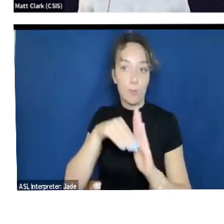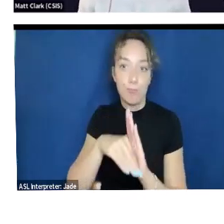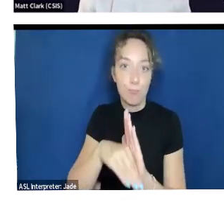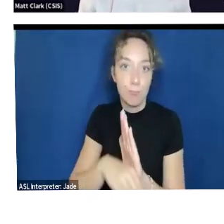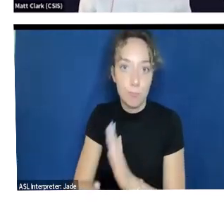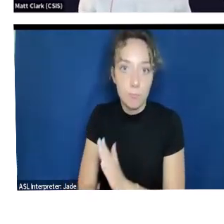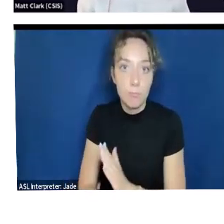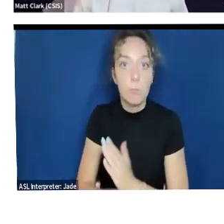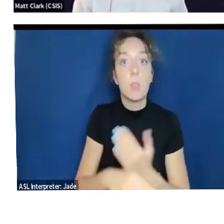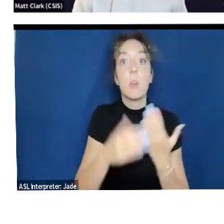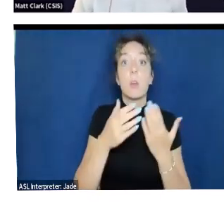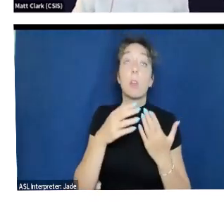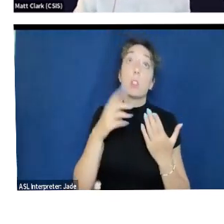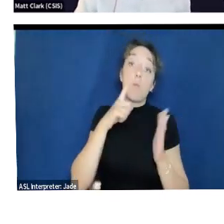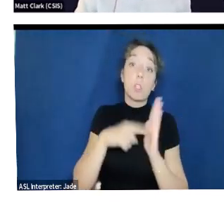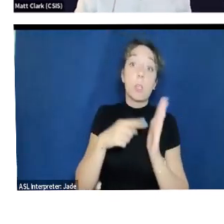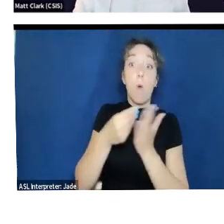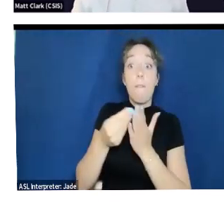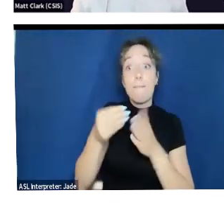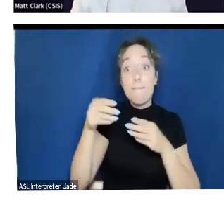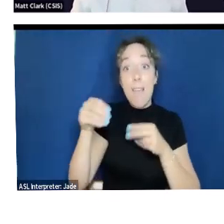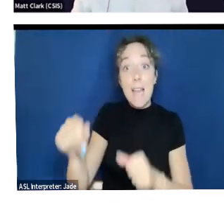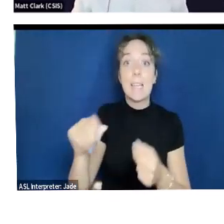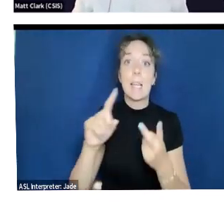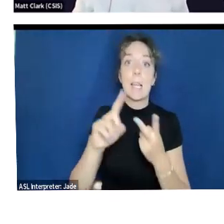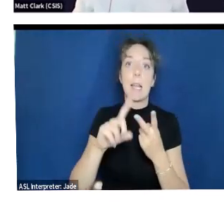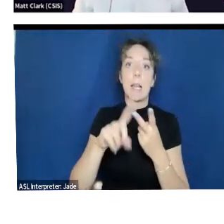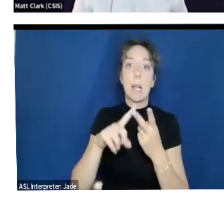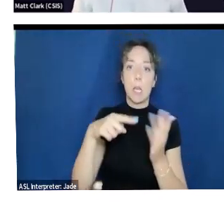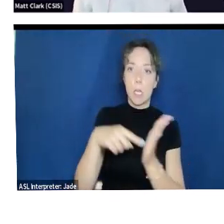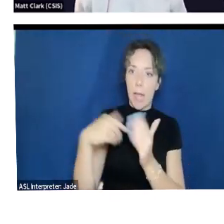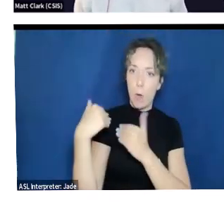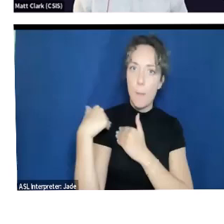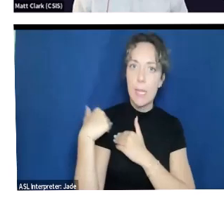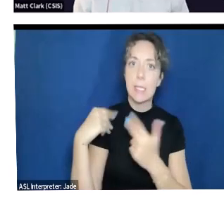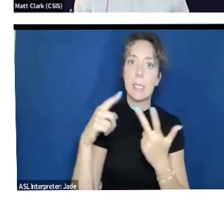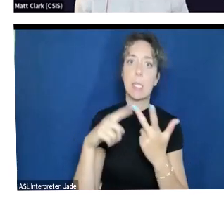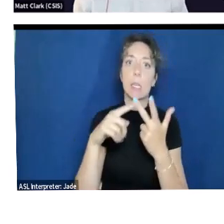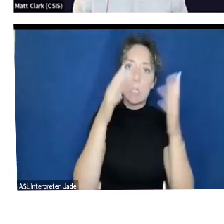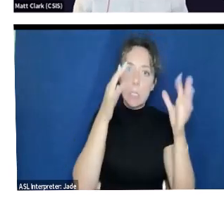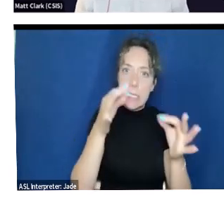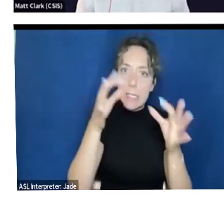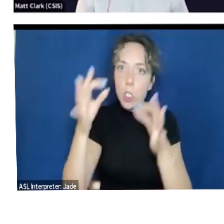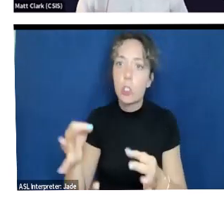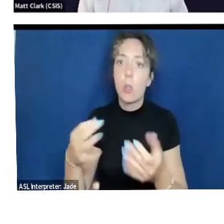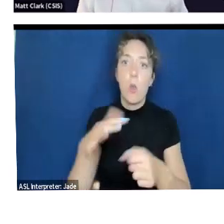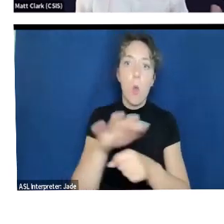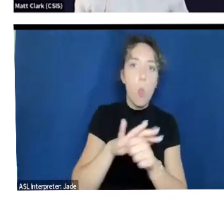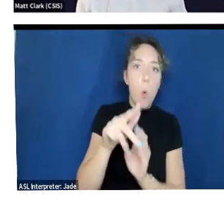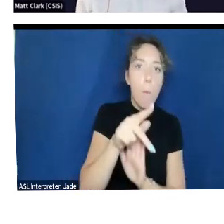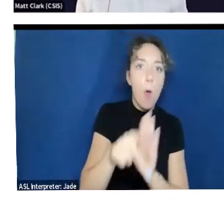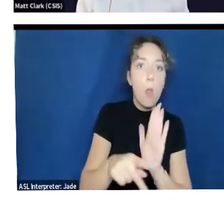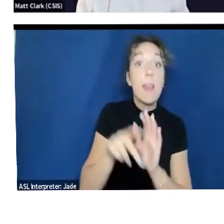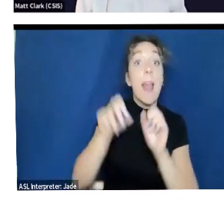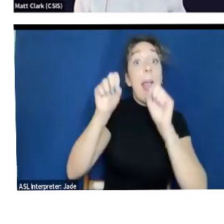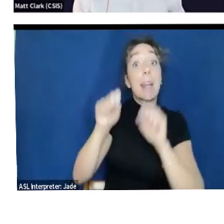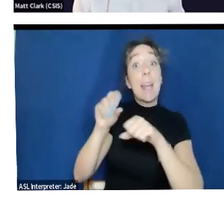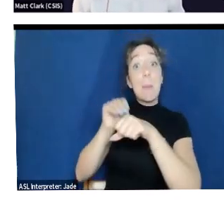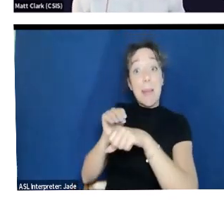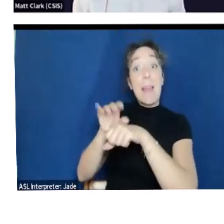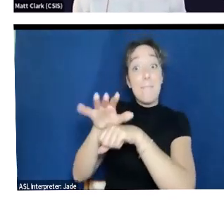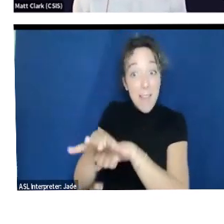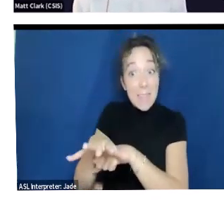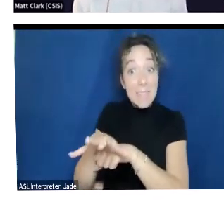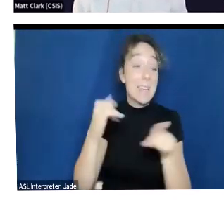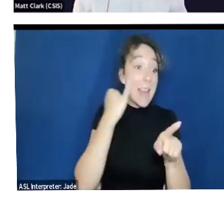decision-making, and local policy can be affected by unreliable data. And this is why it's imperative to include the whole village in your